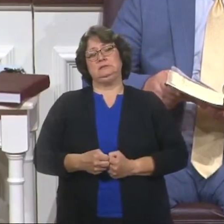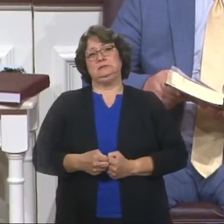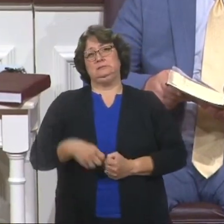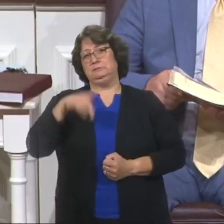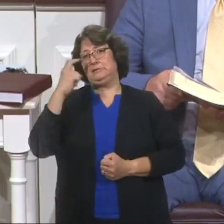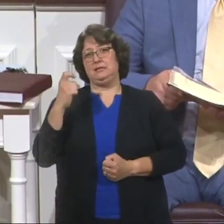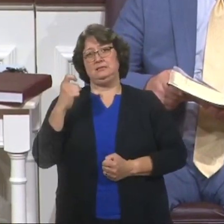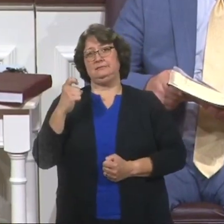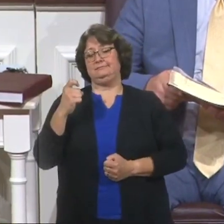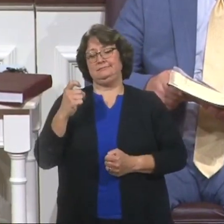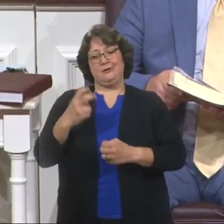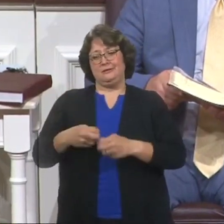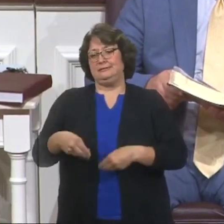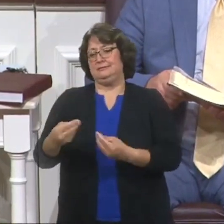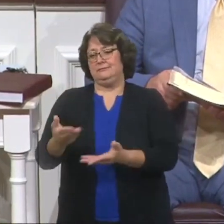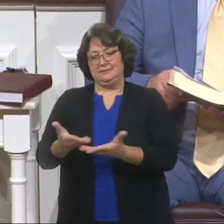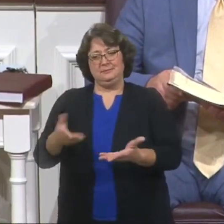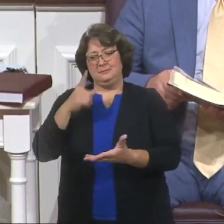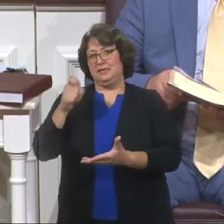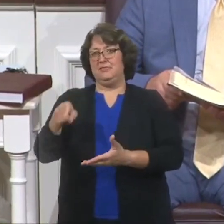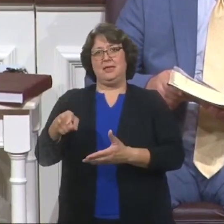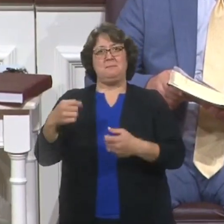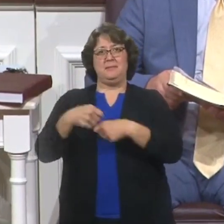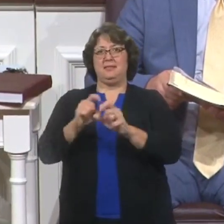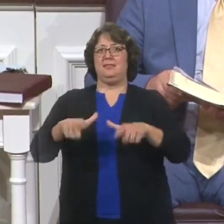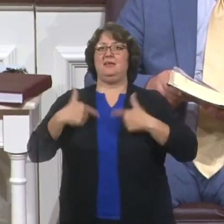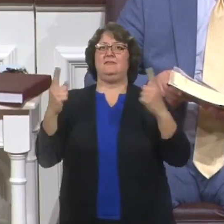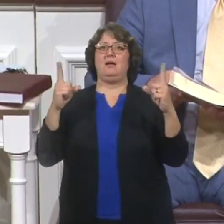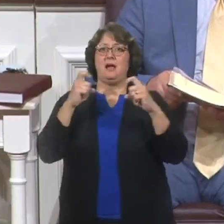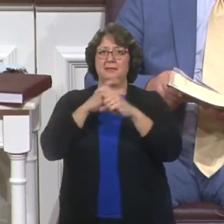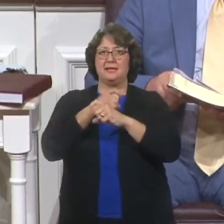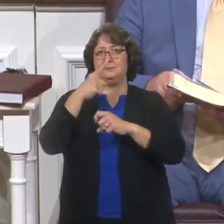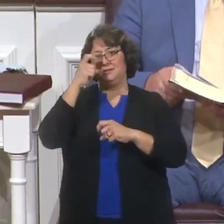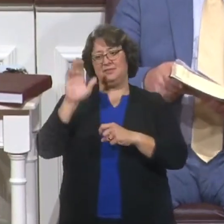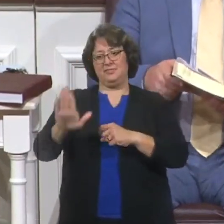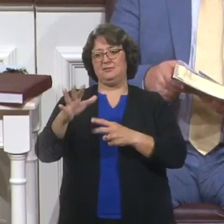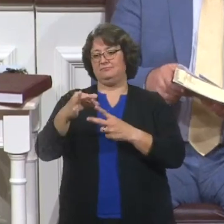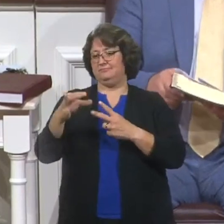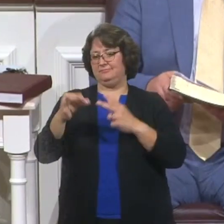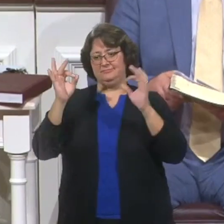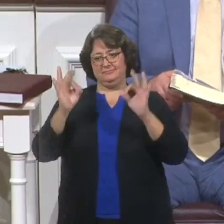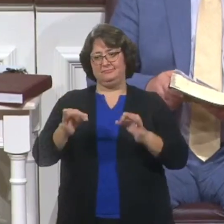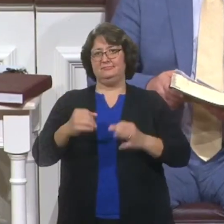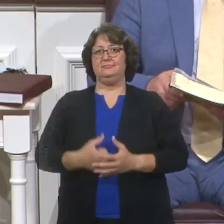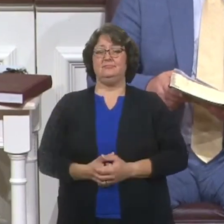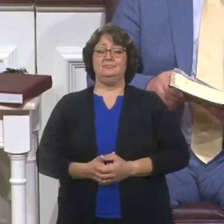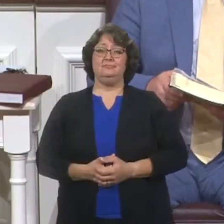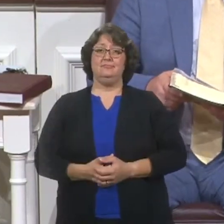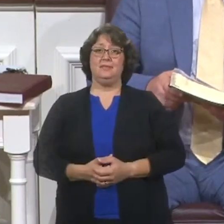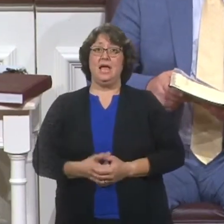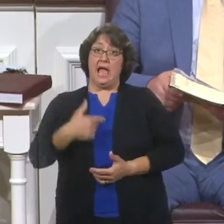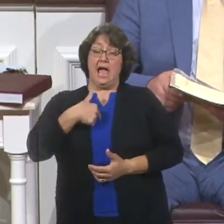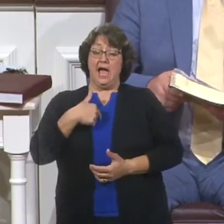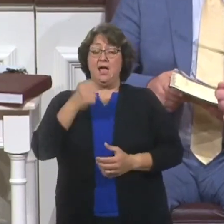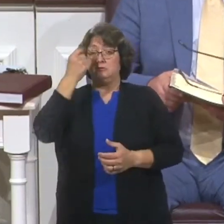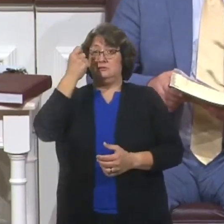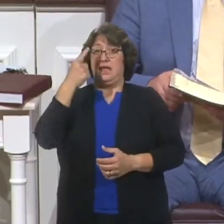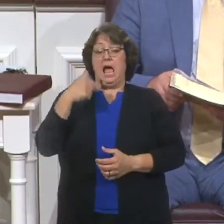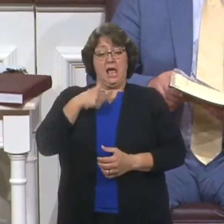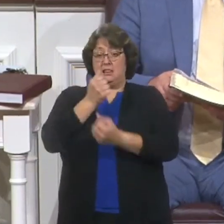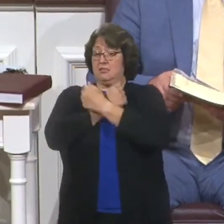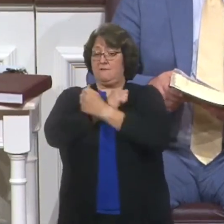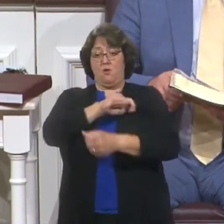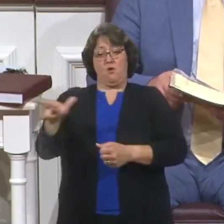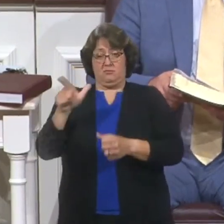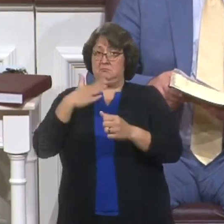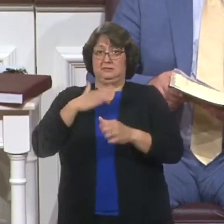it's hard to want to do anything for them because they just complicate your life by their decisions. And so I understand as a father, I love all my kids and God